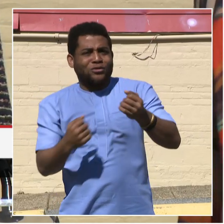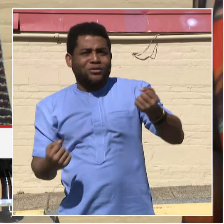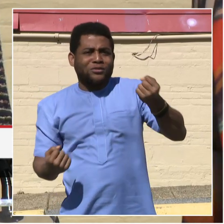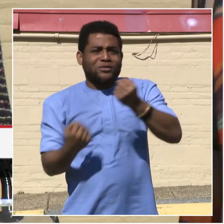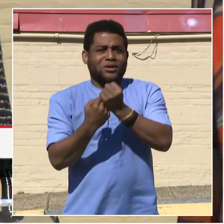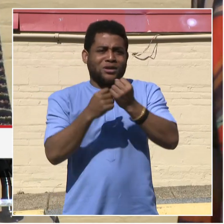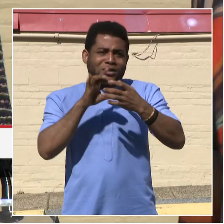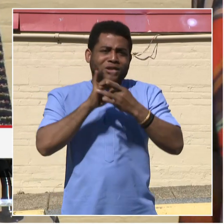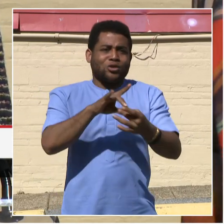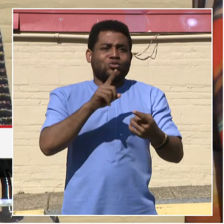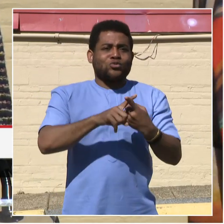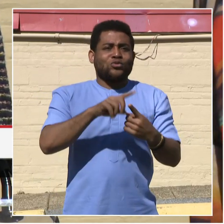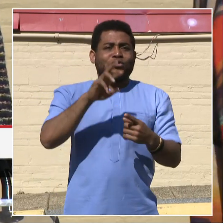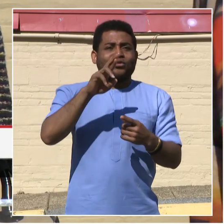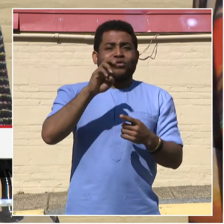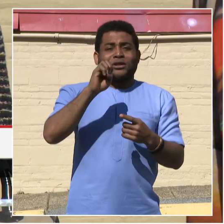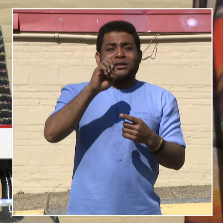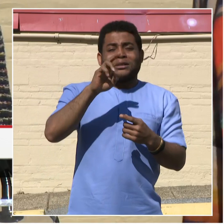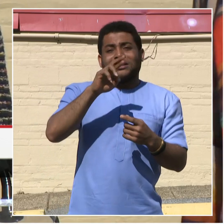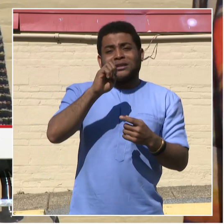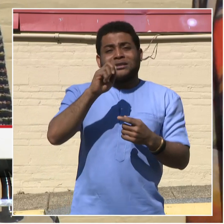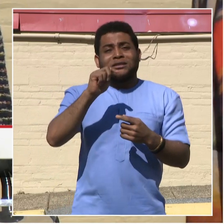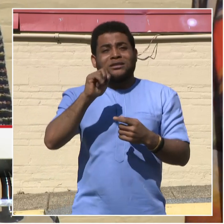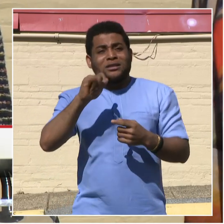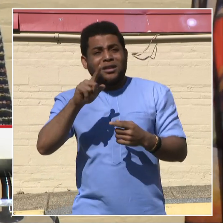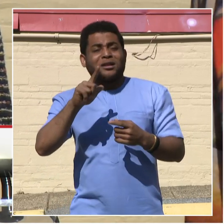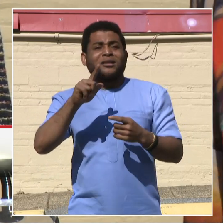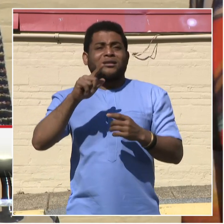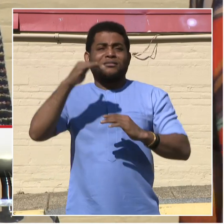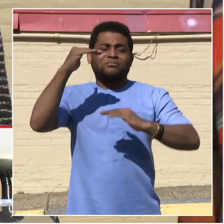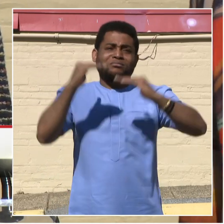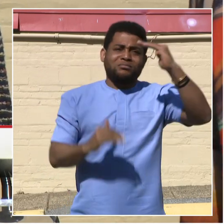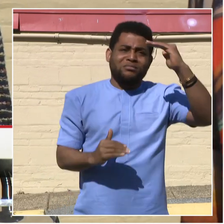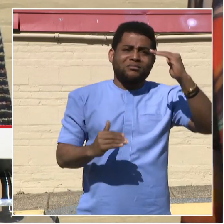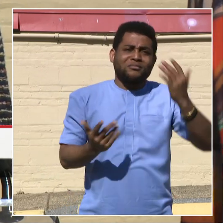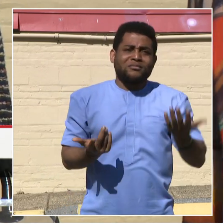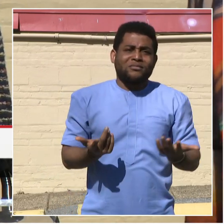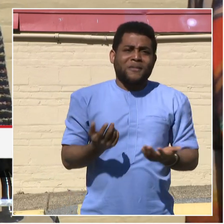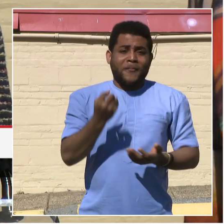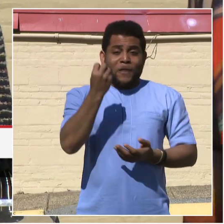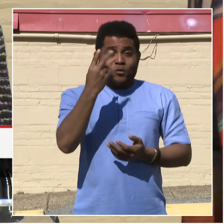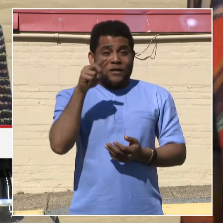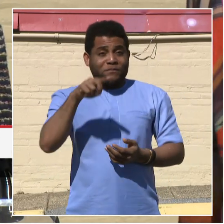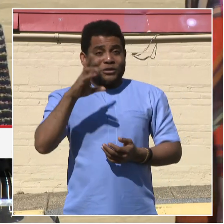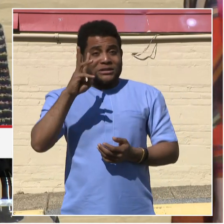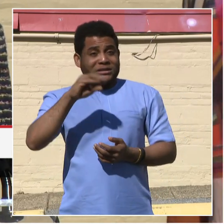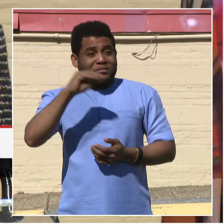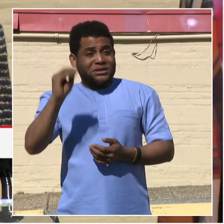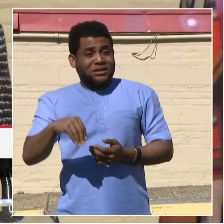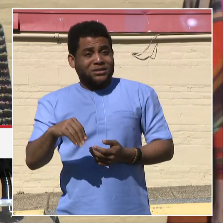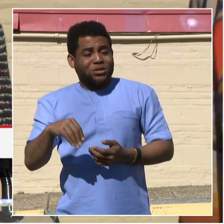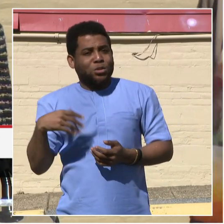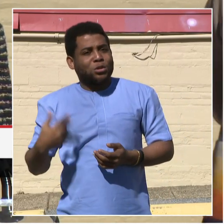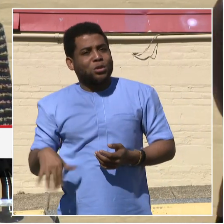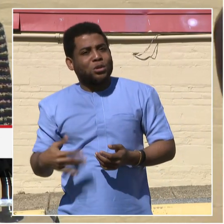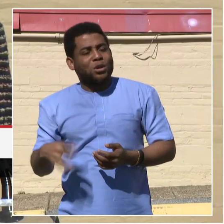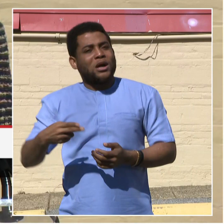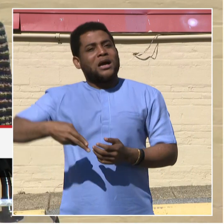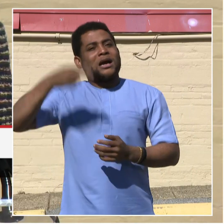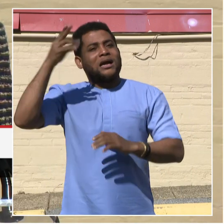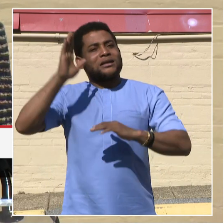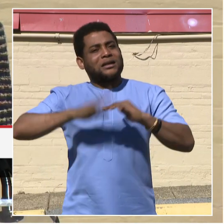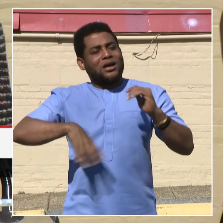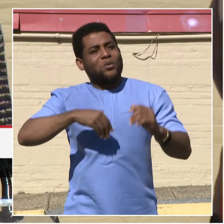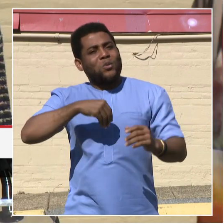gap. Black Washingtonians also experience an unemployment rate of 12.6%, 5 times higher than their white peers. Having